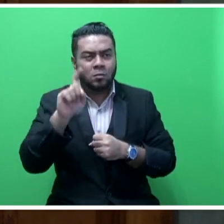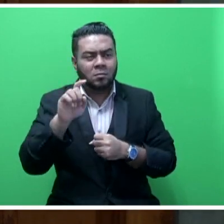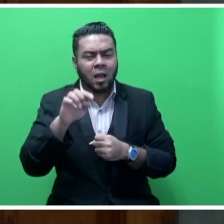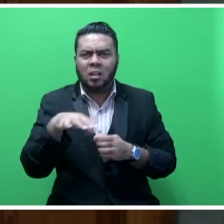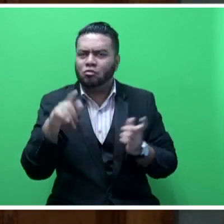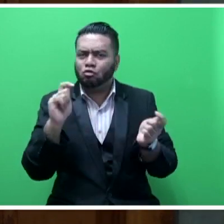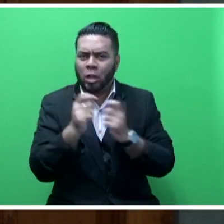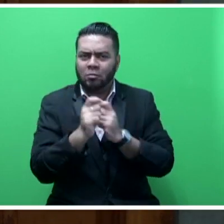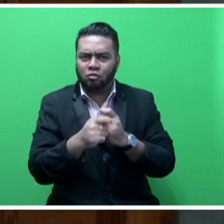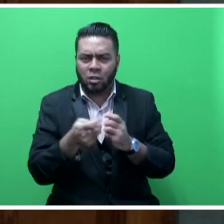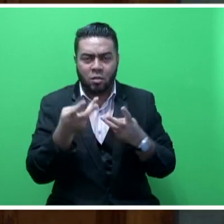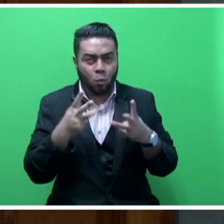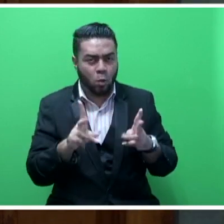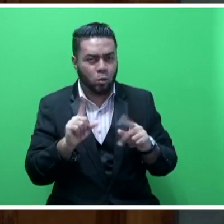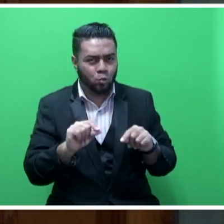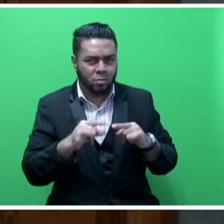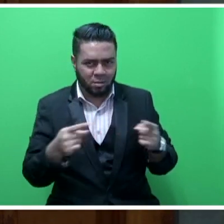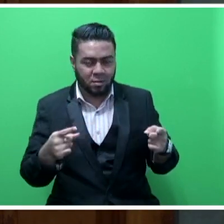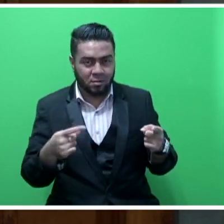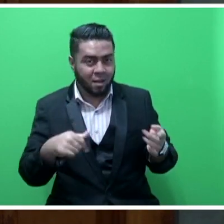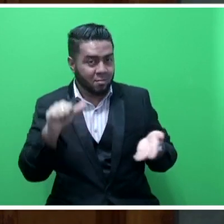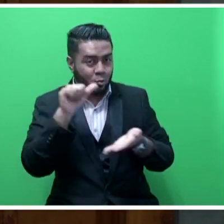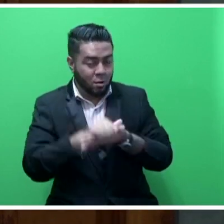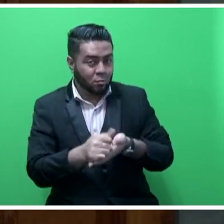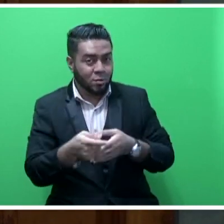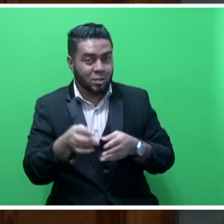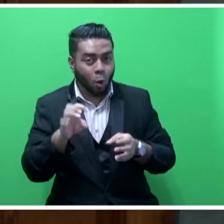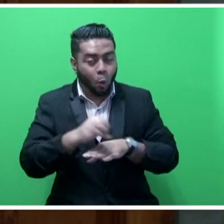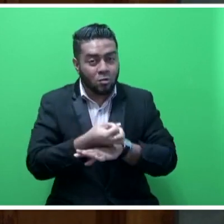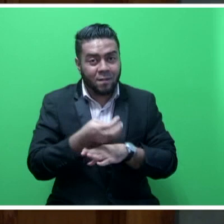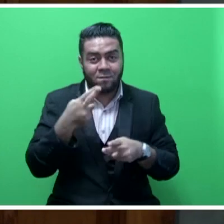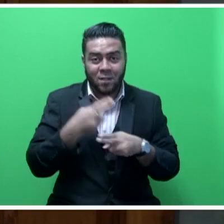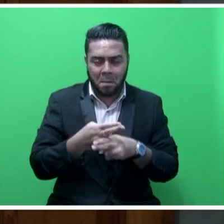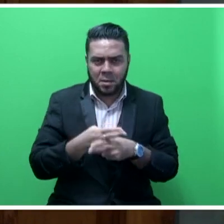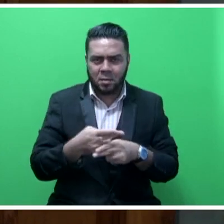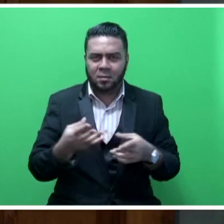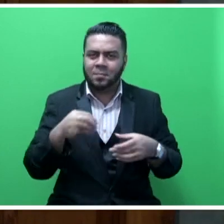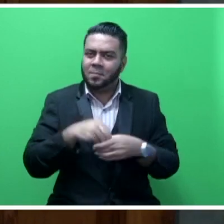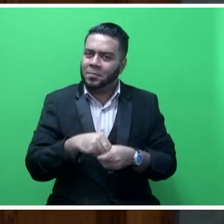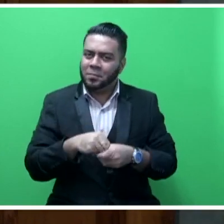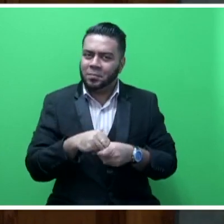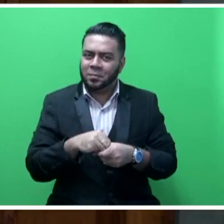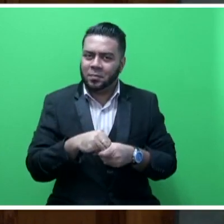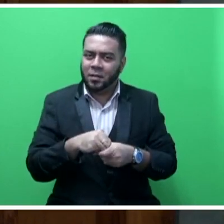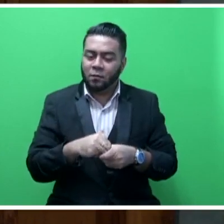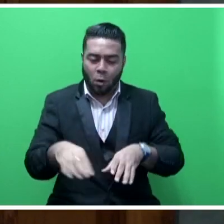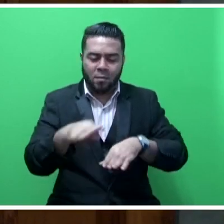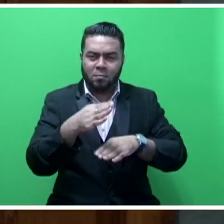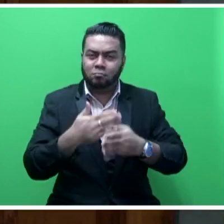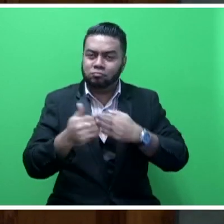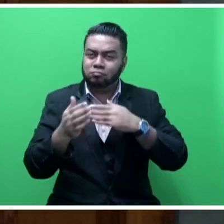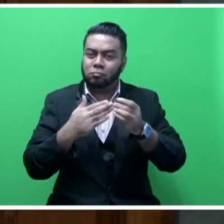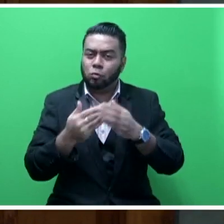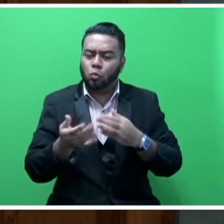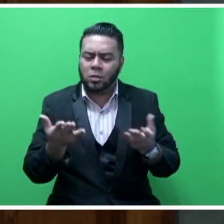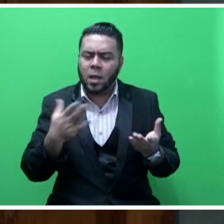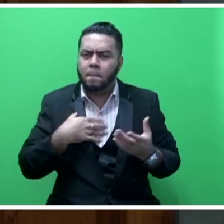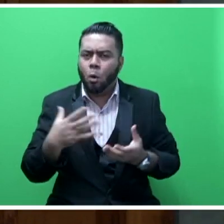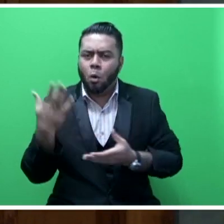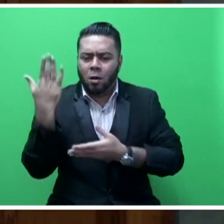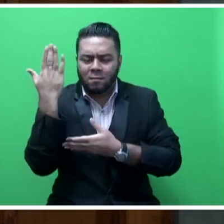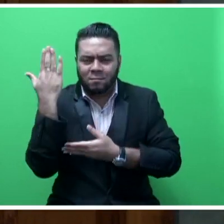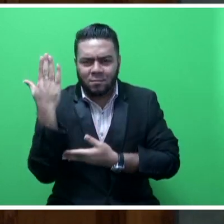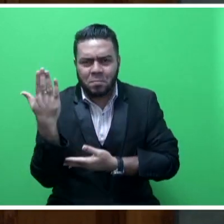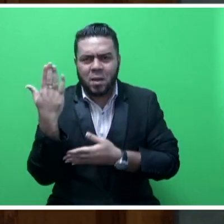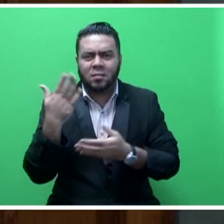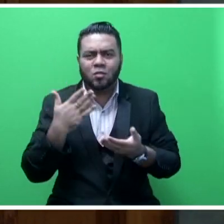narrative and drive towards ocean farming, coincidentally building toward a blue continent.